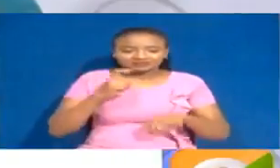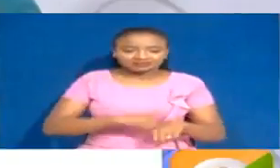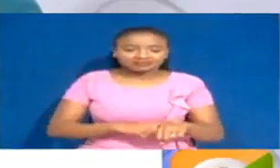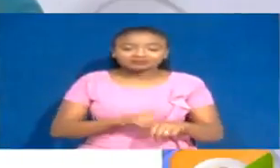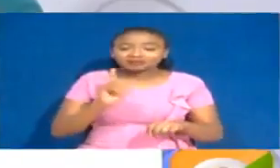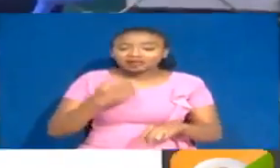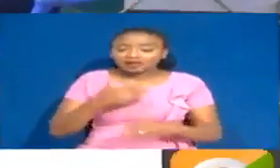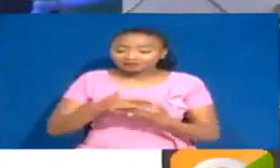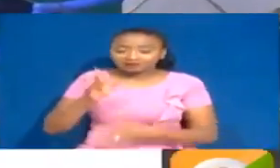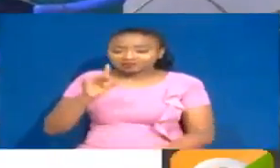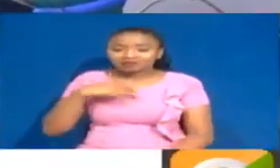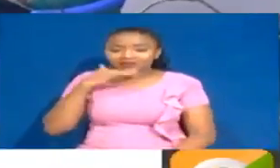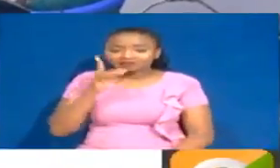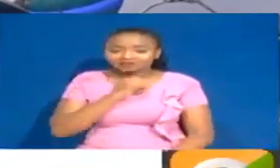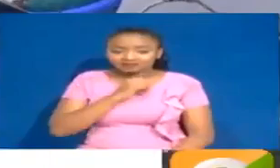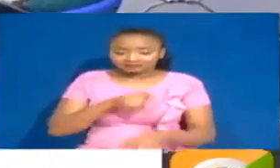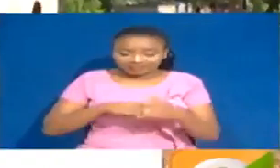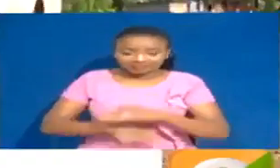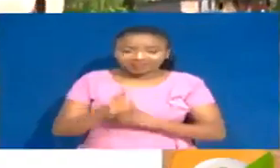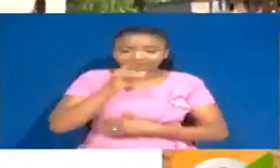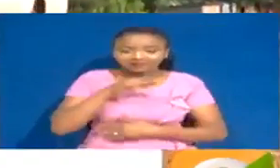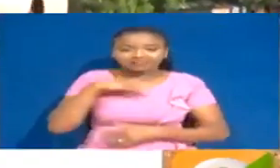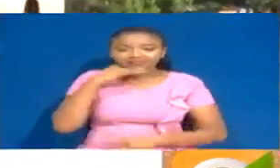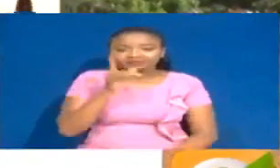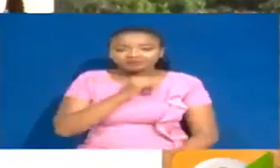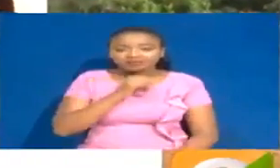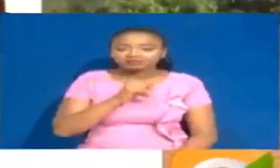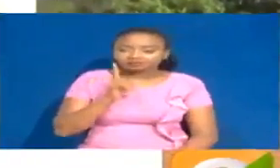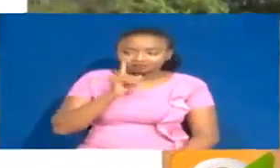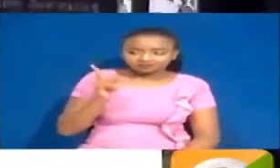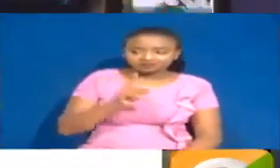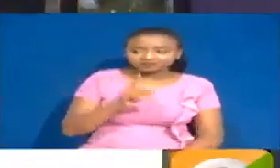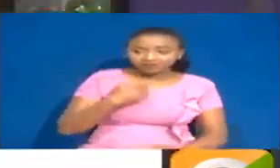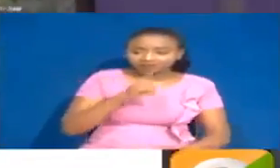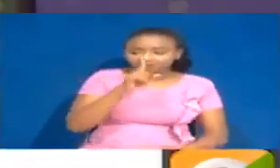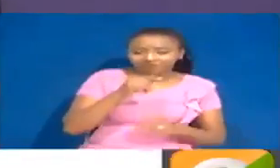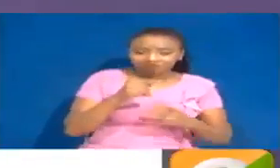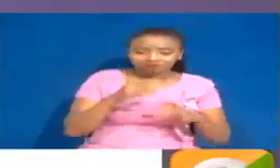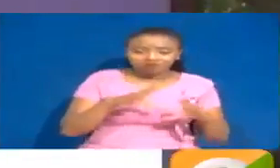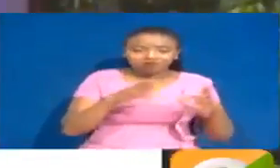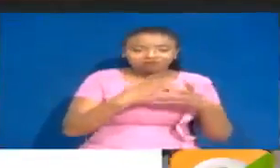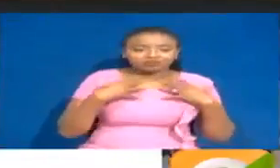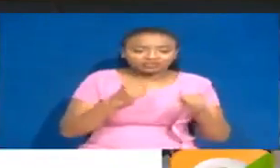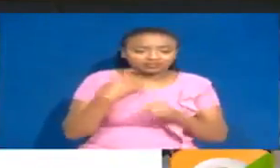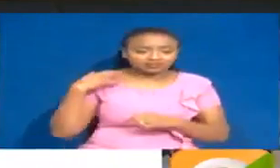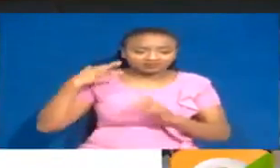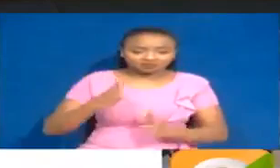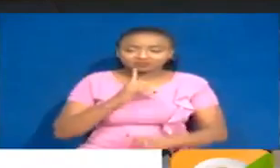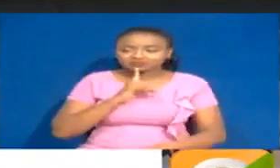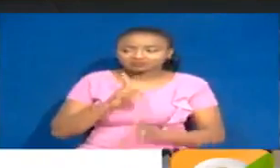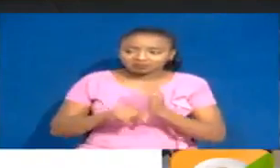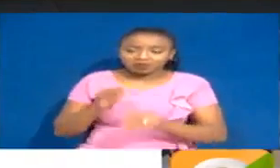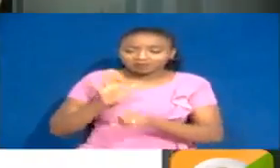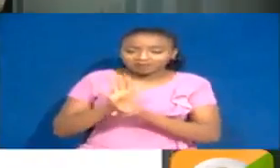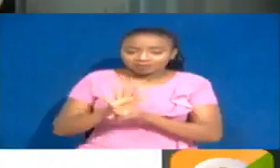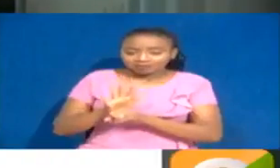and lost one baby a few days after birth. A community health volunteer in Homabay County says most of the women